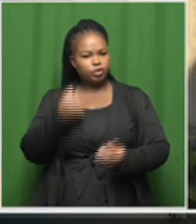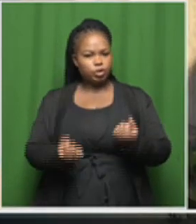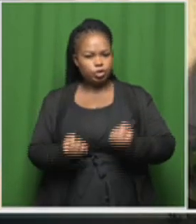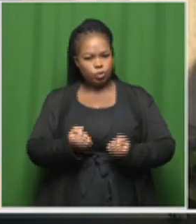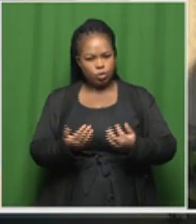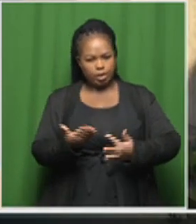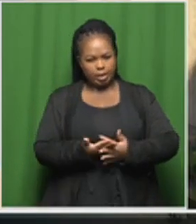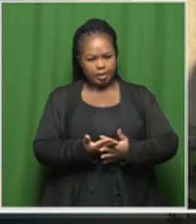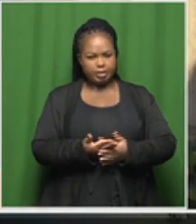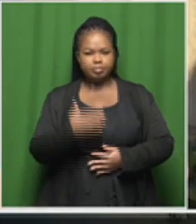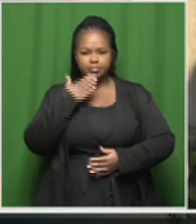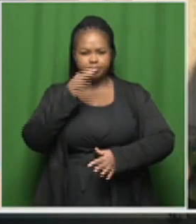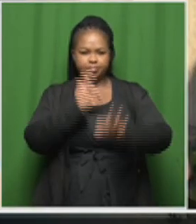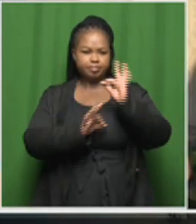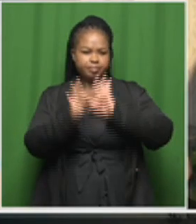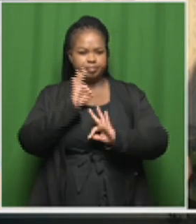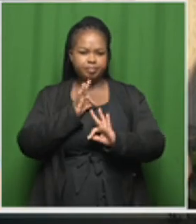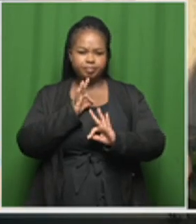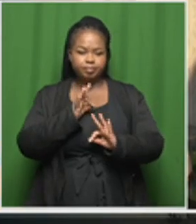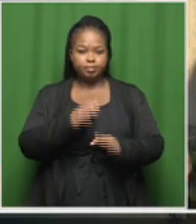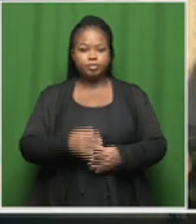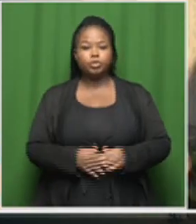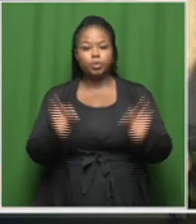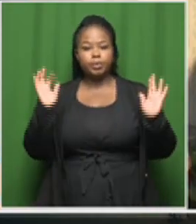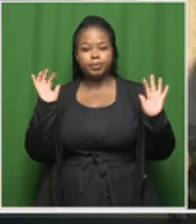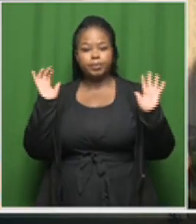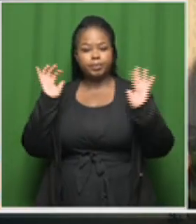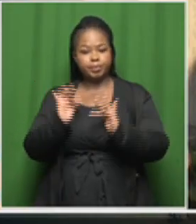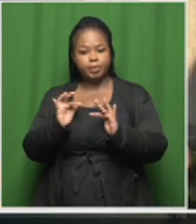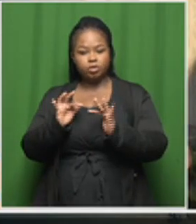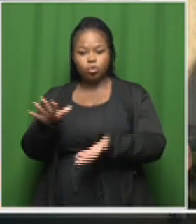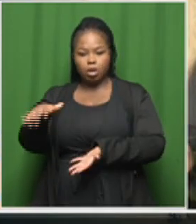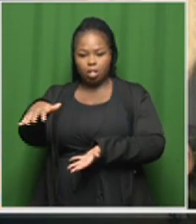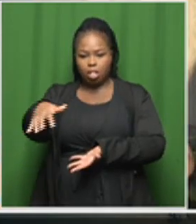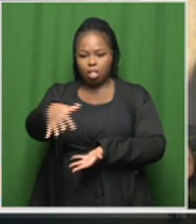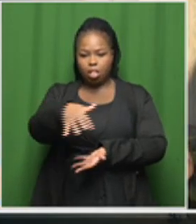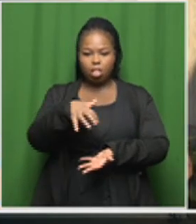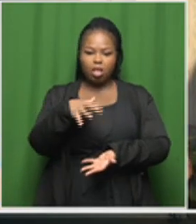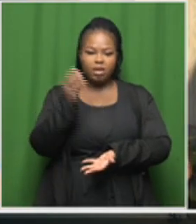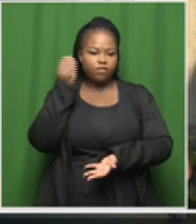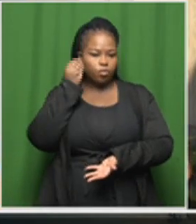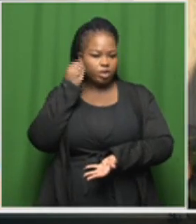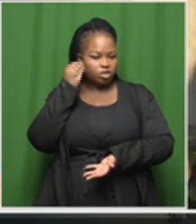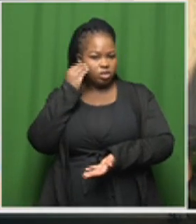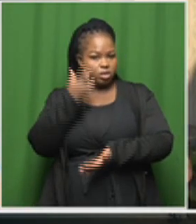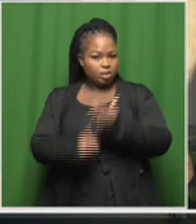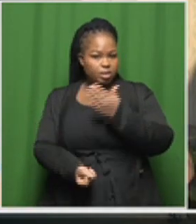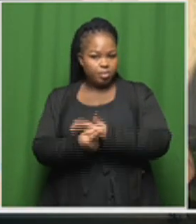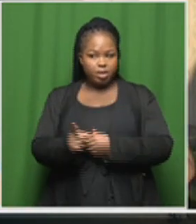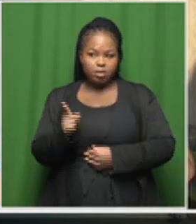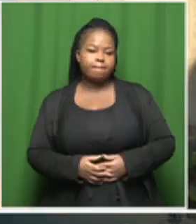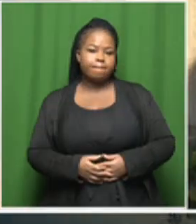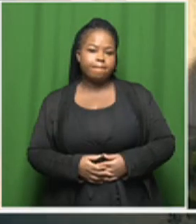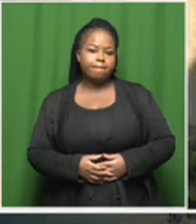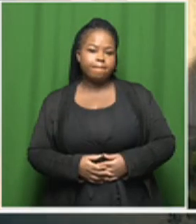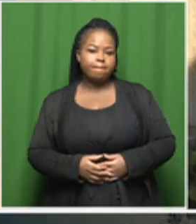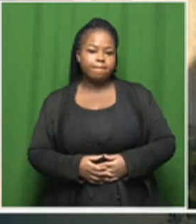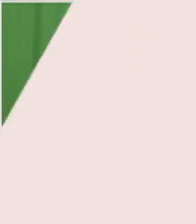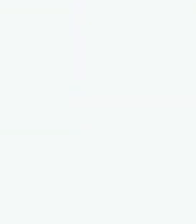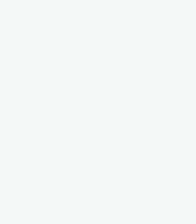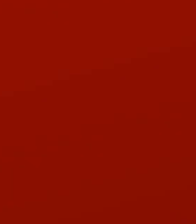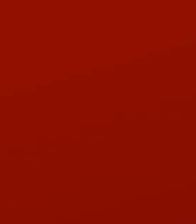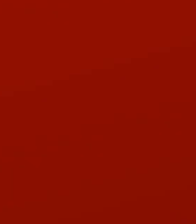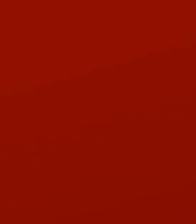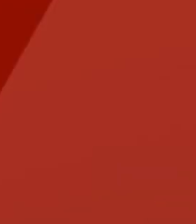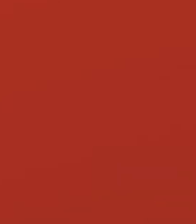us about the gathering of information that's currently happening. Good morning,